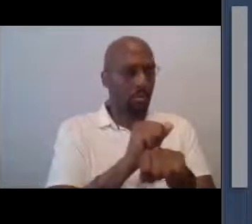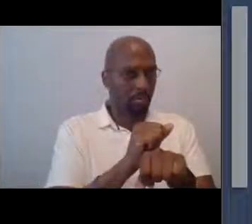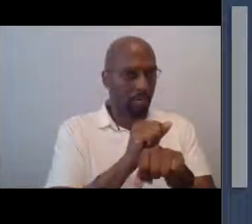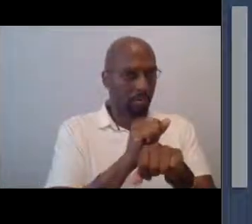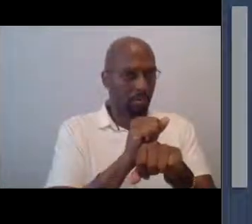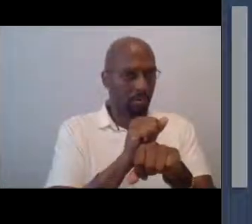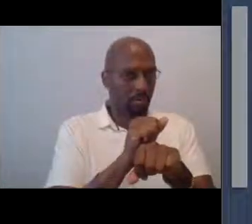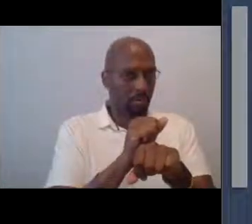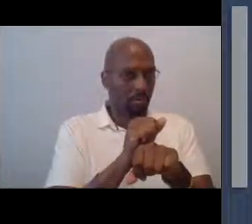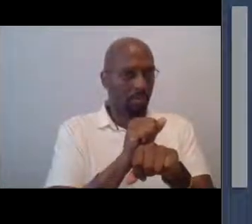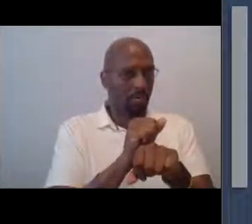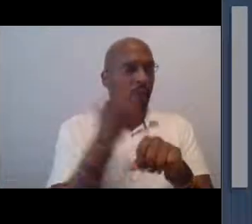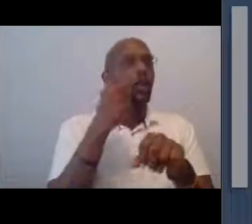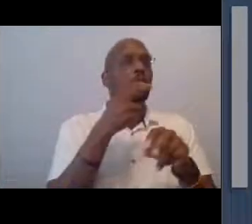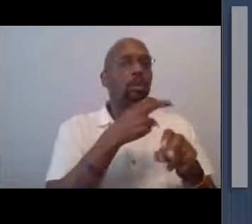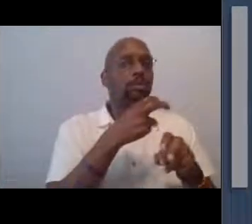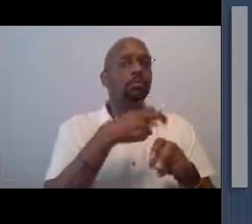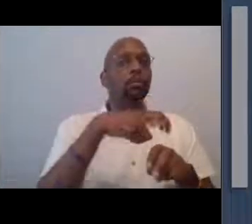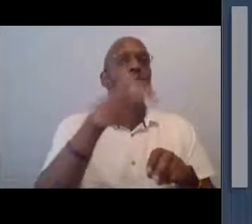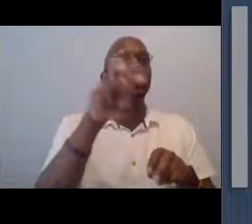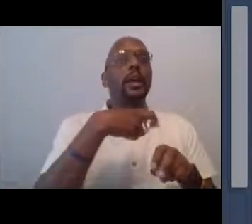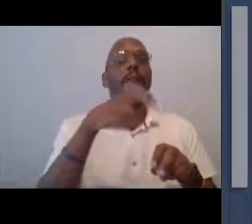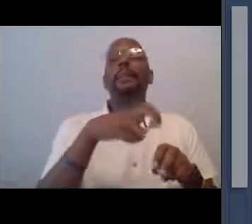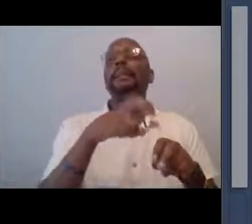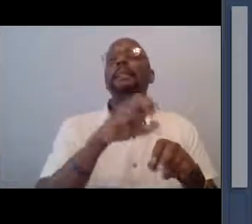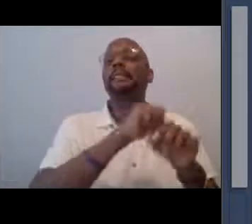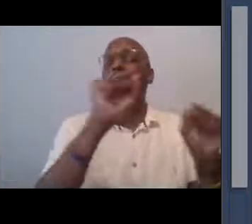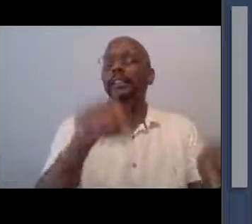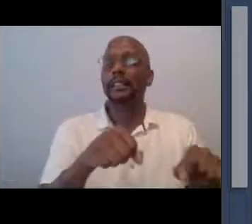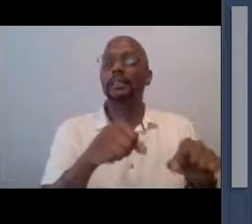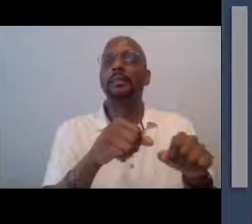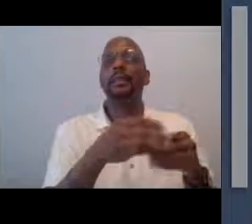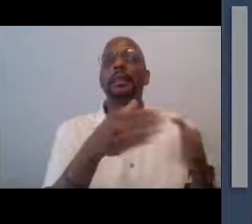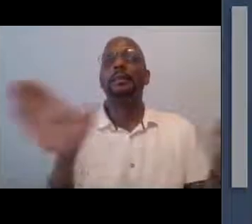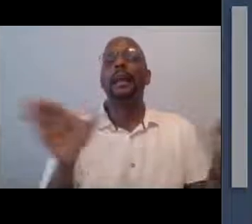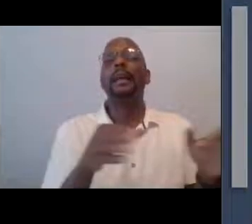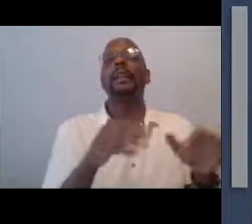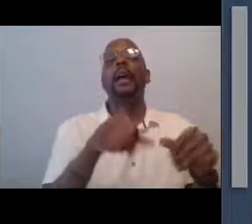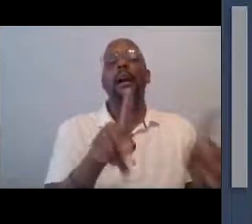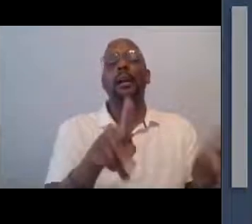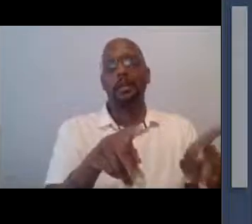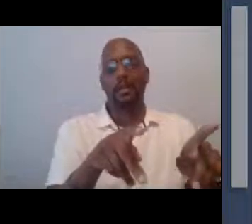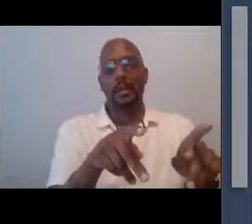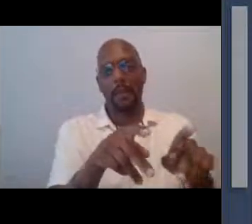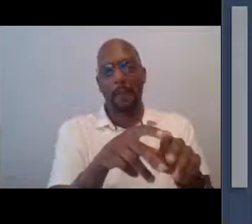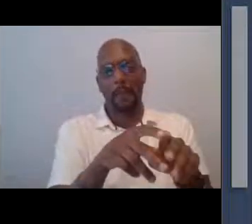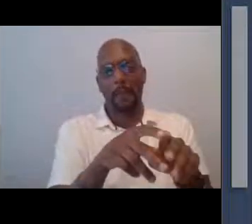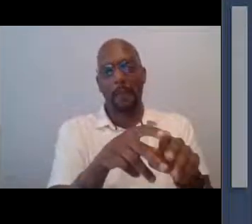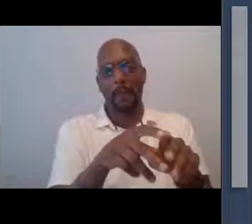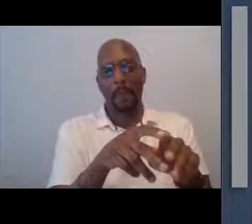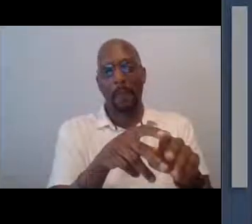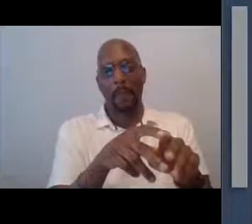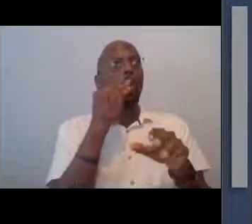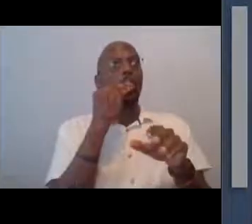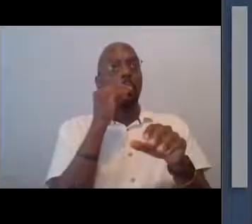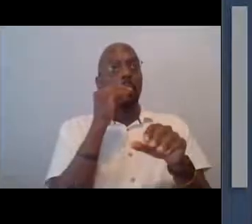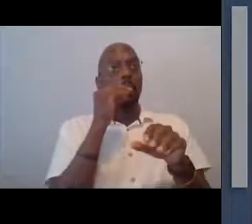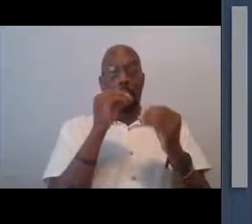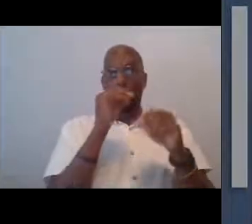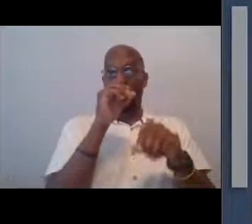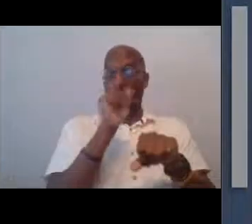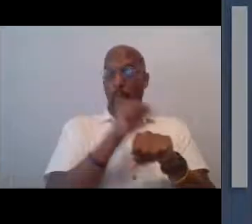transportation system while expanding the opportunities provided by it. Though more work is necessary, I think this is a